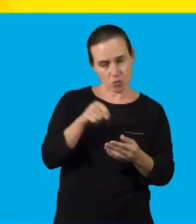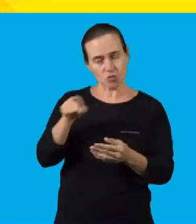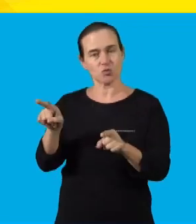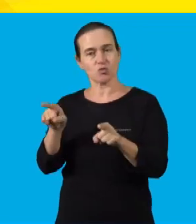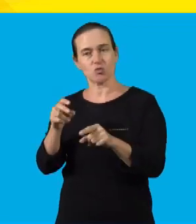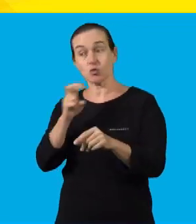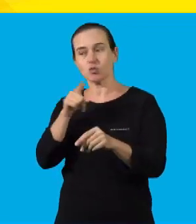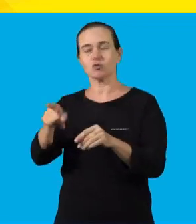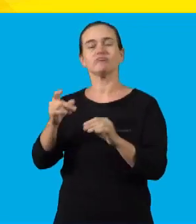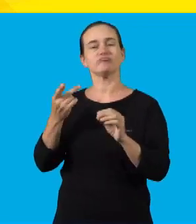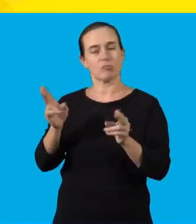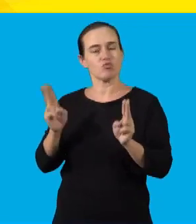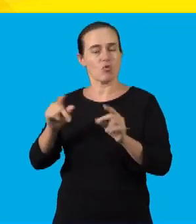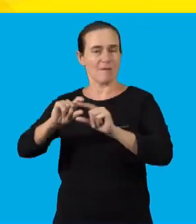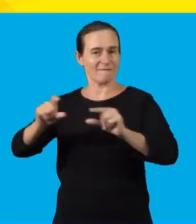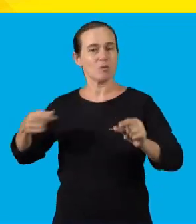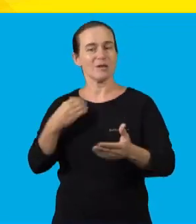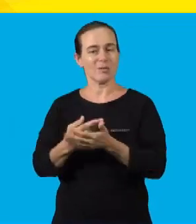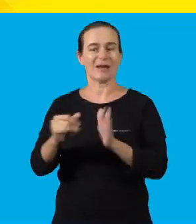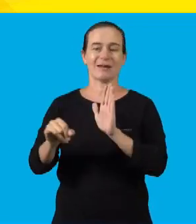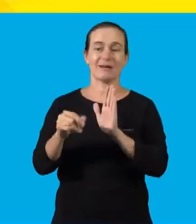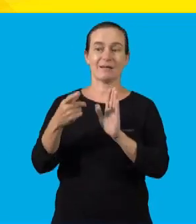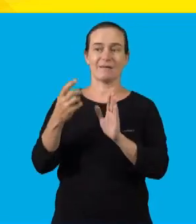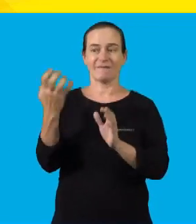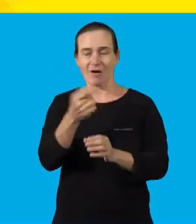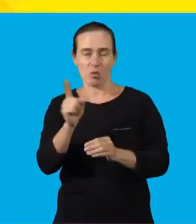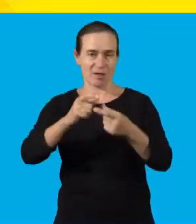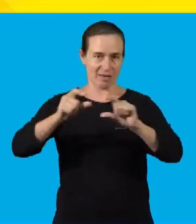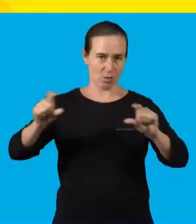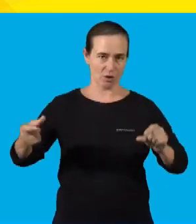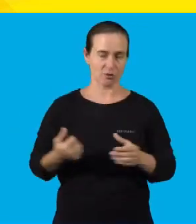equation, so that you can find the equation of that function.